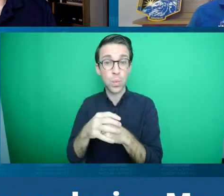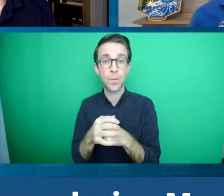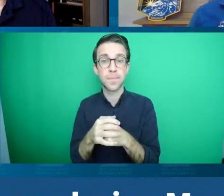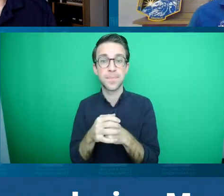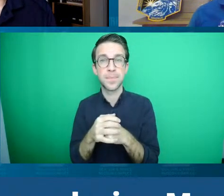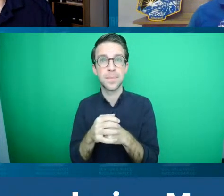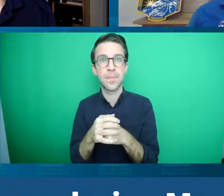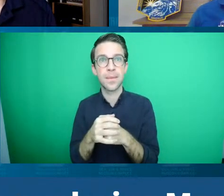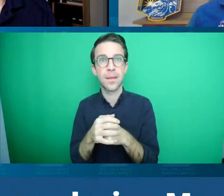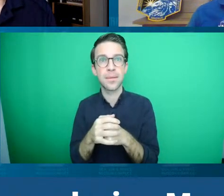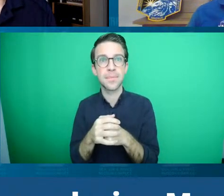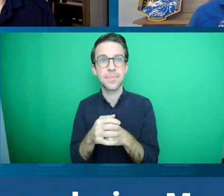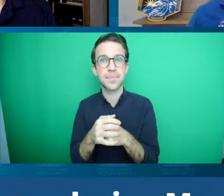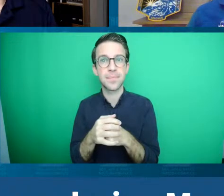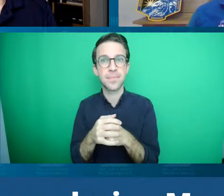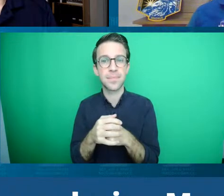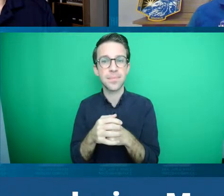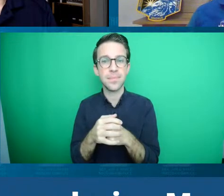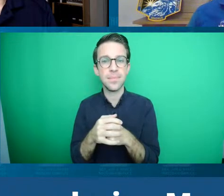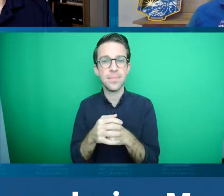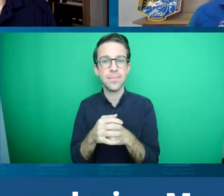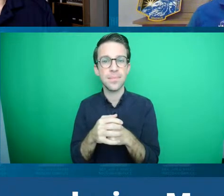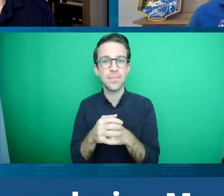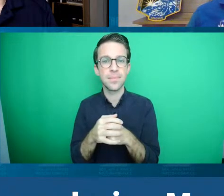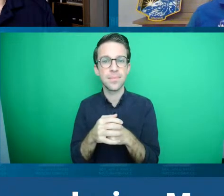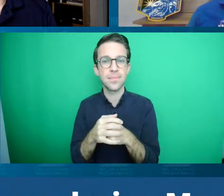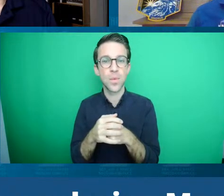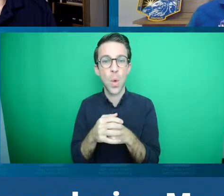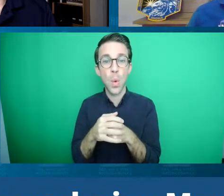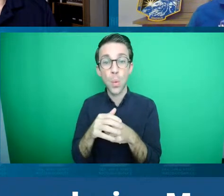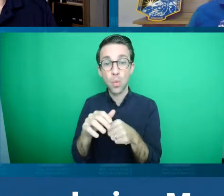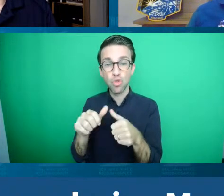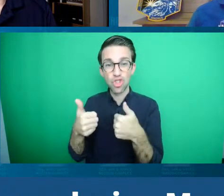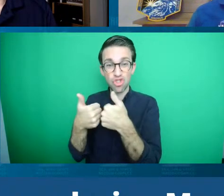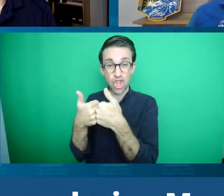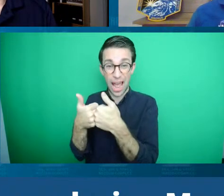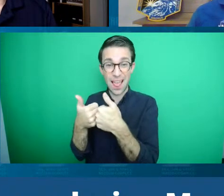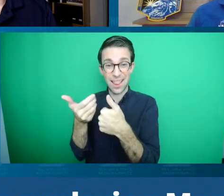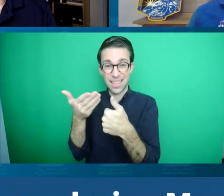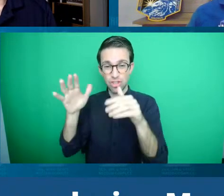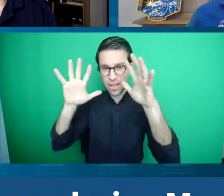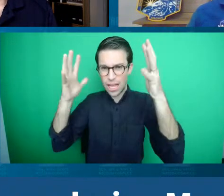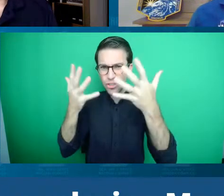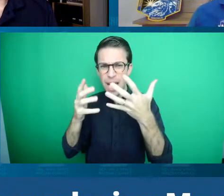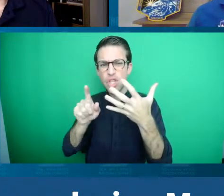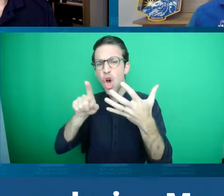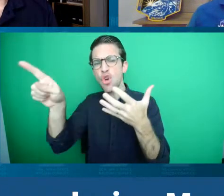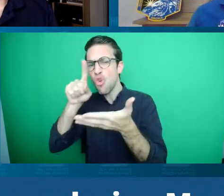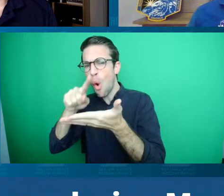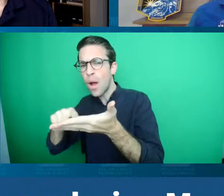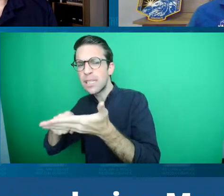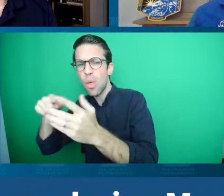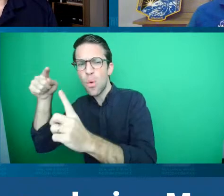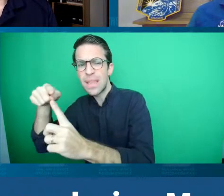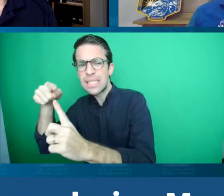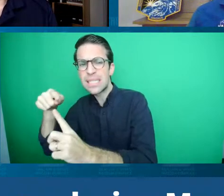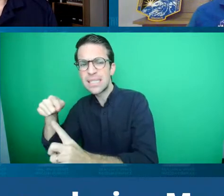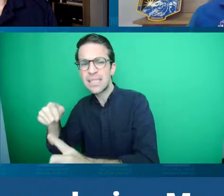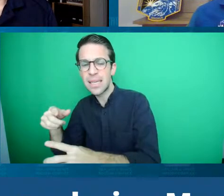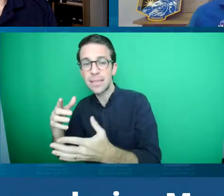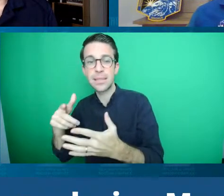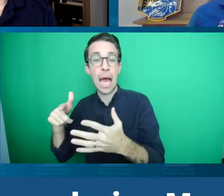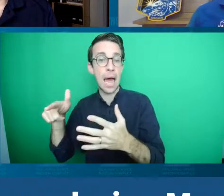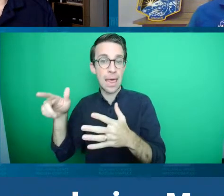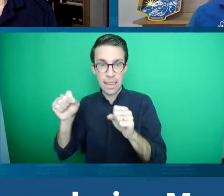can challenge the astronauts to explore specific things and cover a lot more